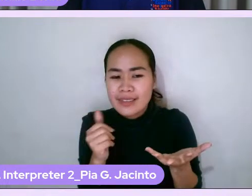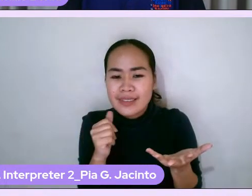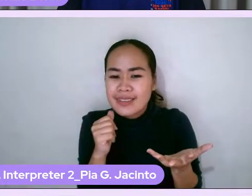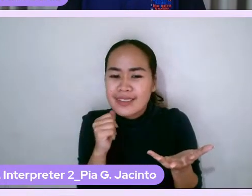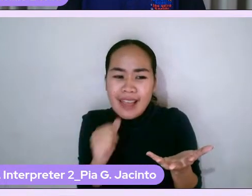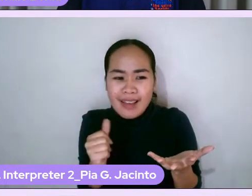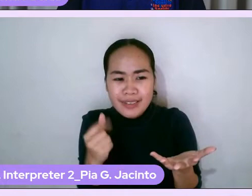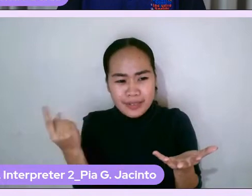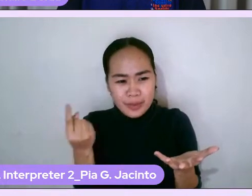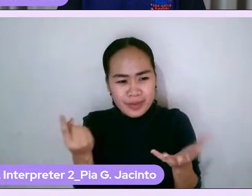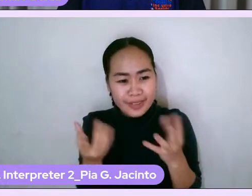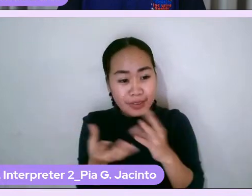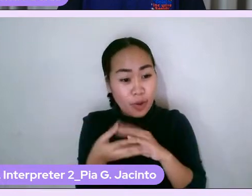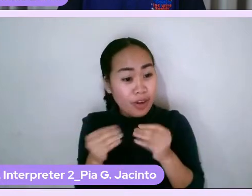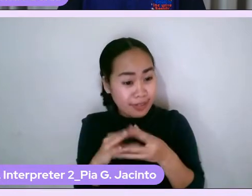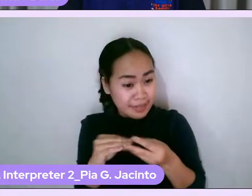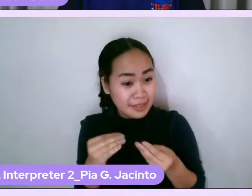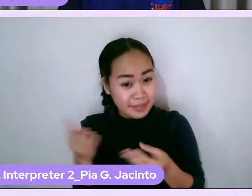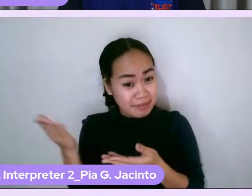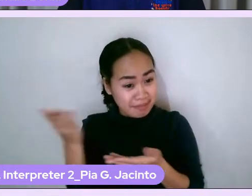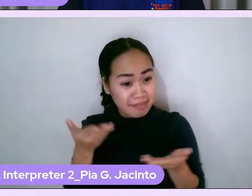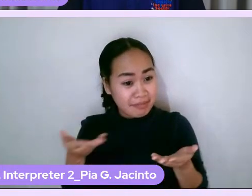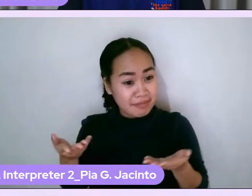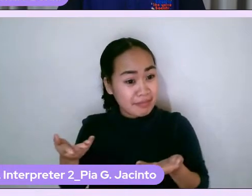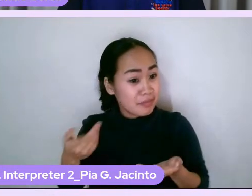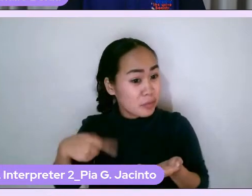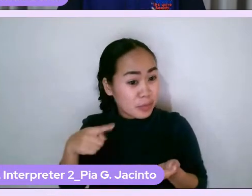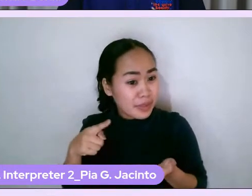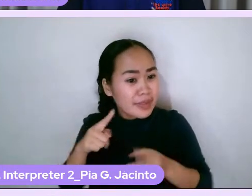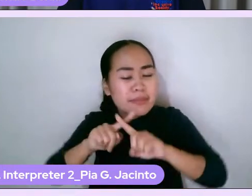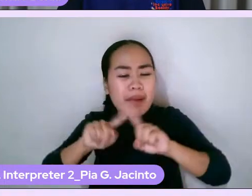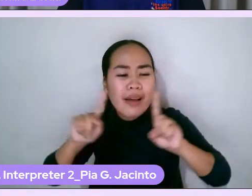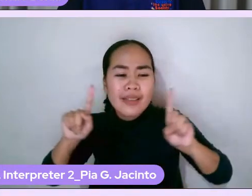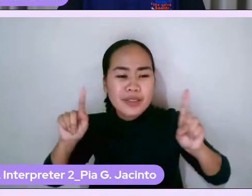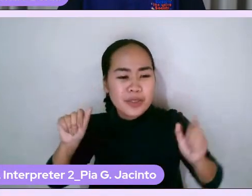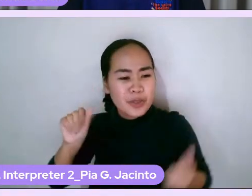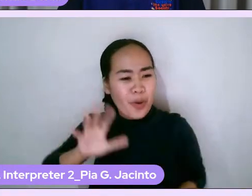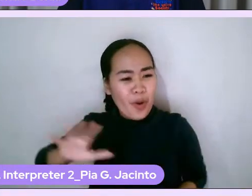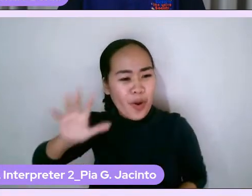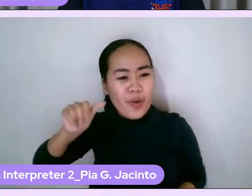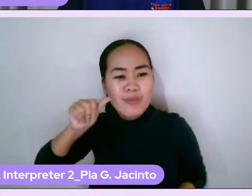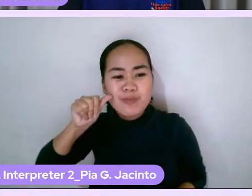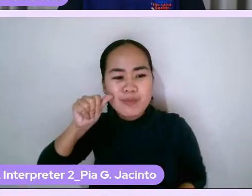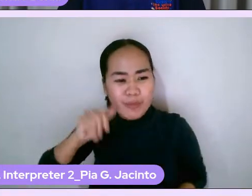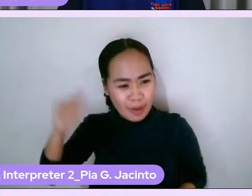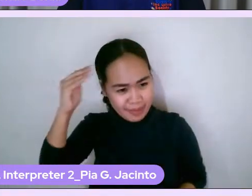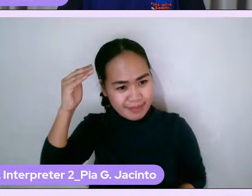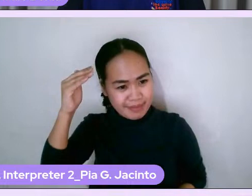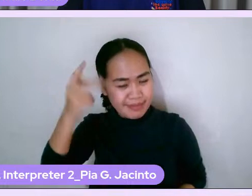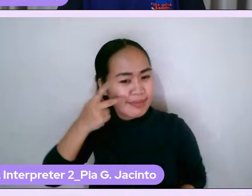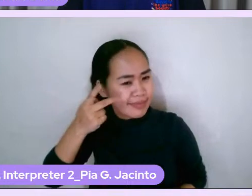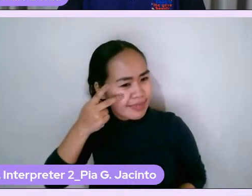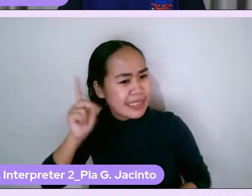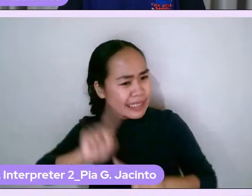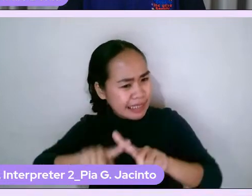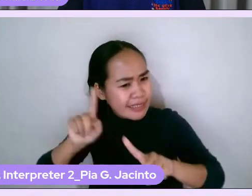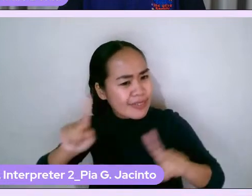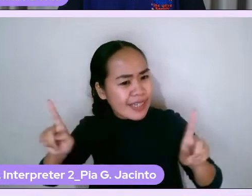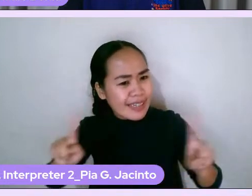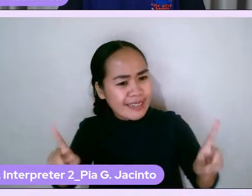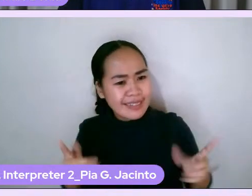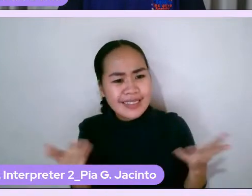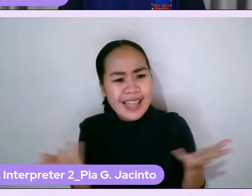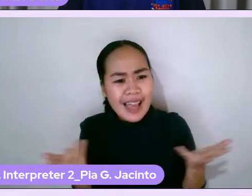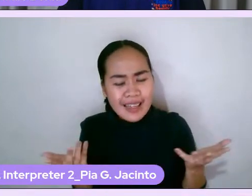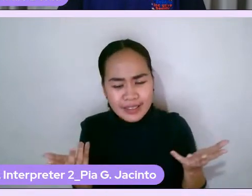aming stories, but to all the women na nakikita natin in different sector that they are doing